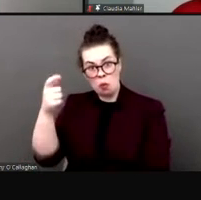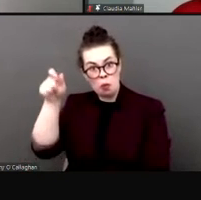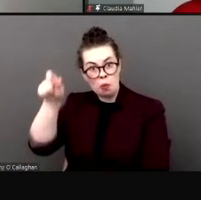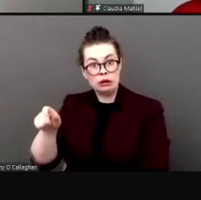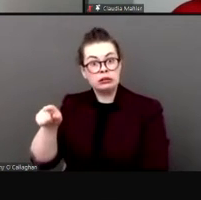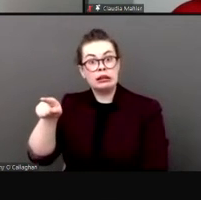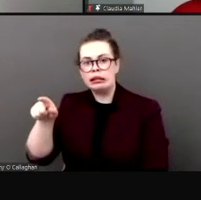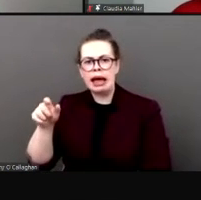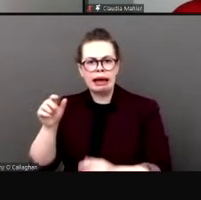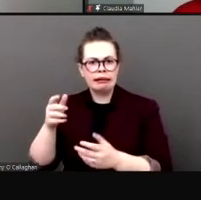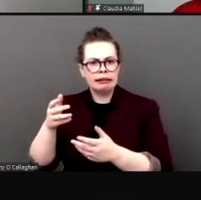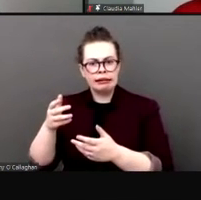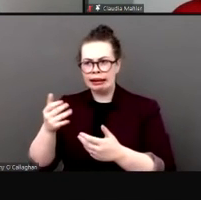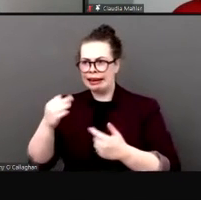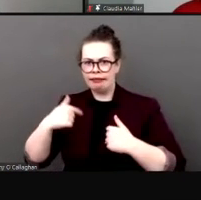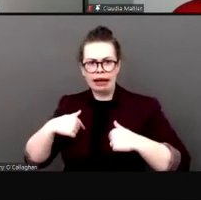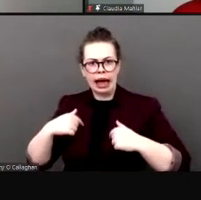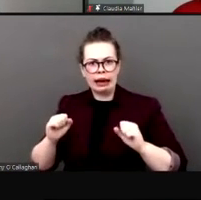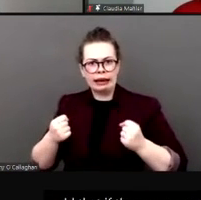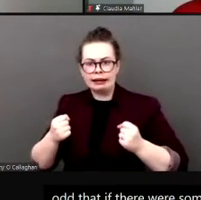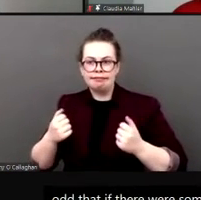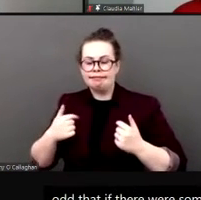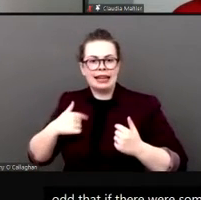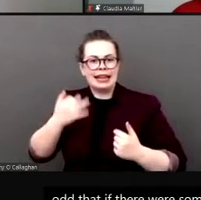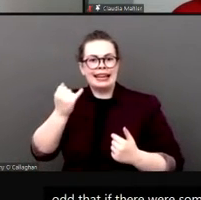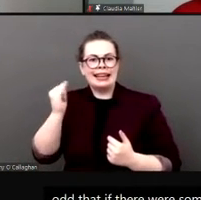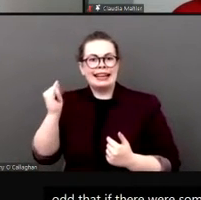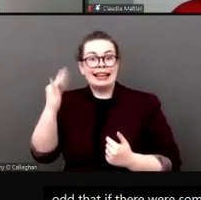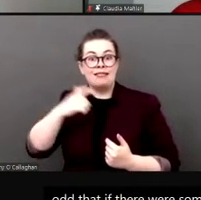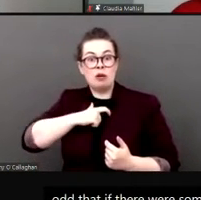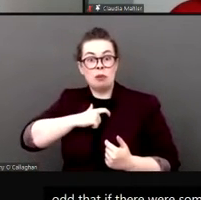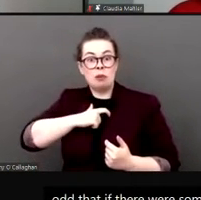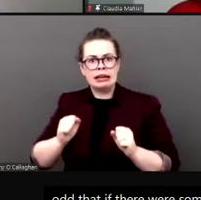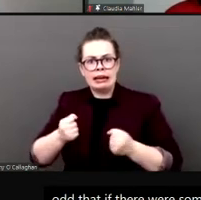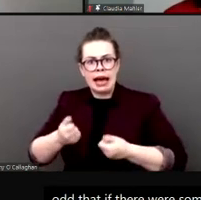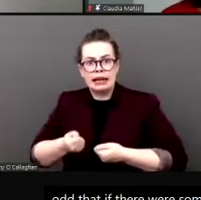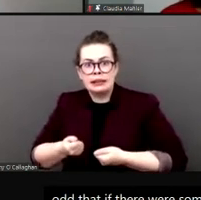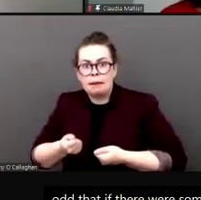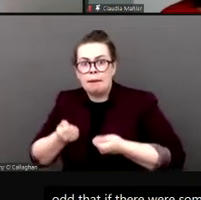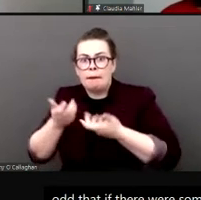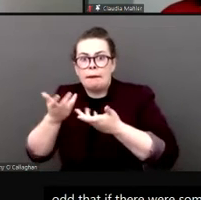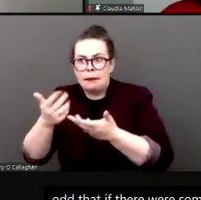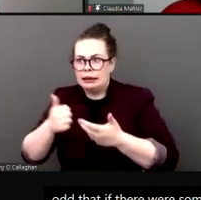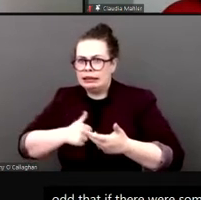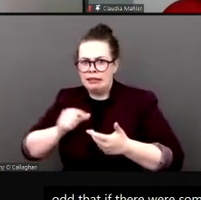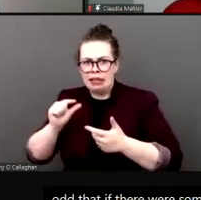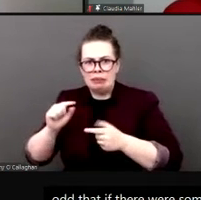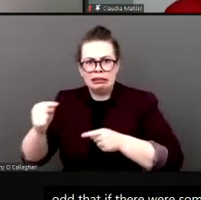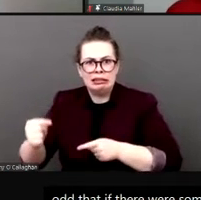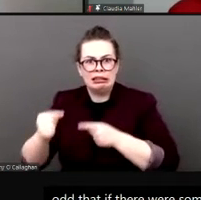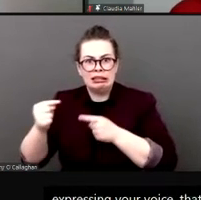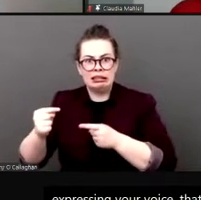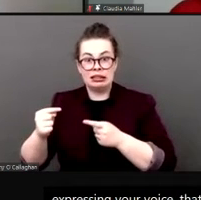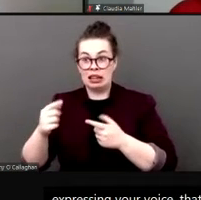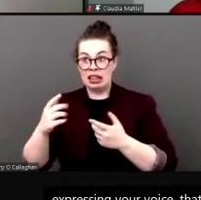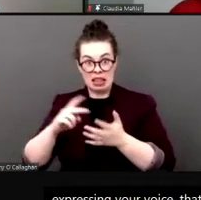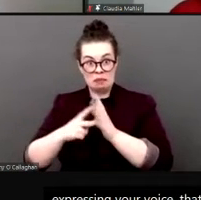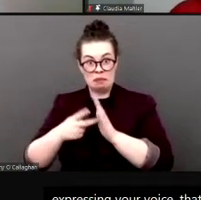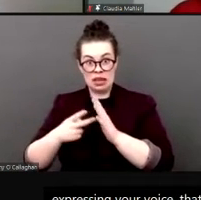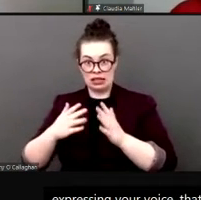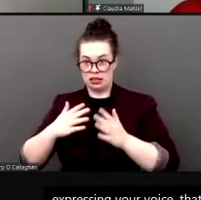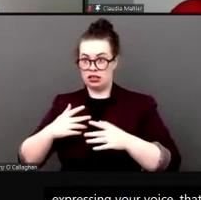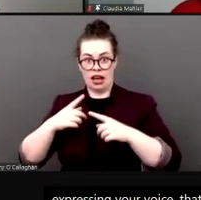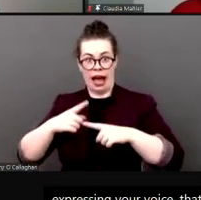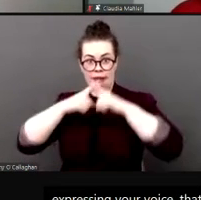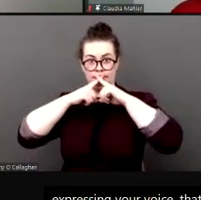you expressing your voice, that those weaknesses would be used as an occasion to take voice away completely. In fact,